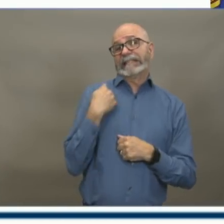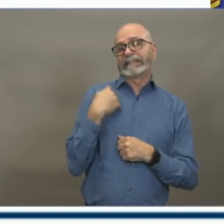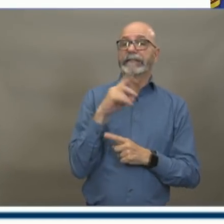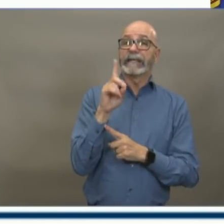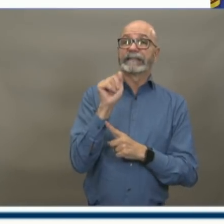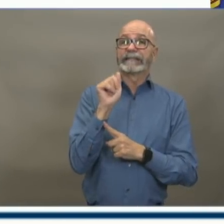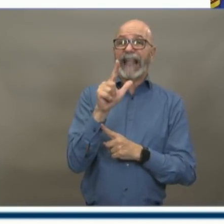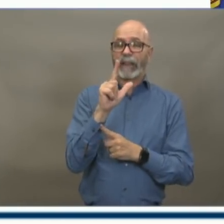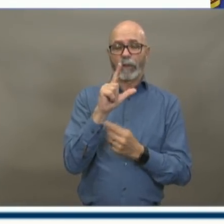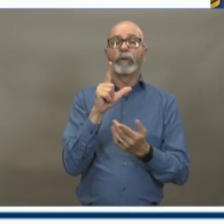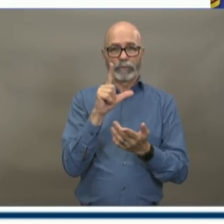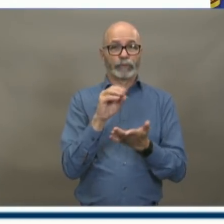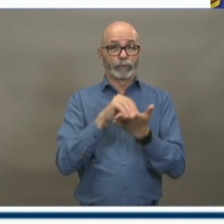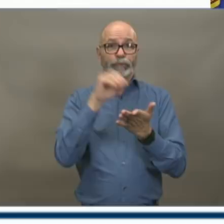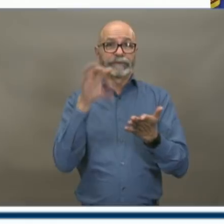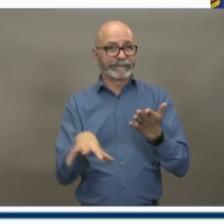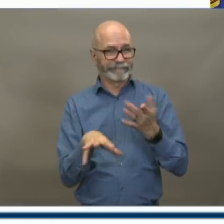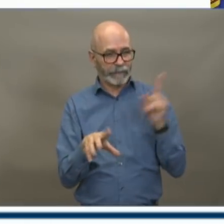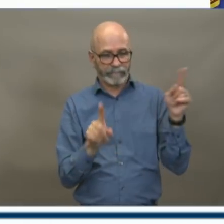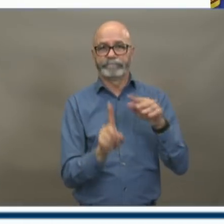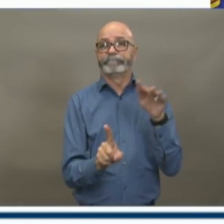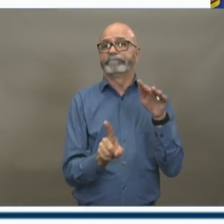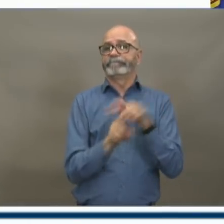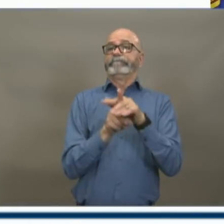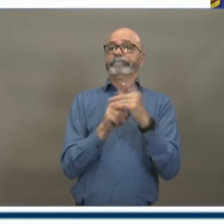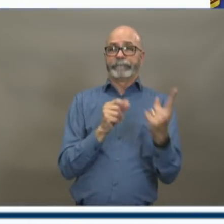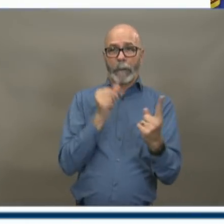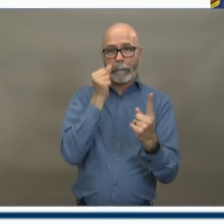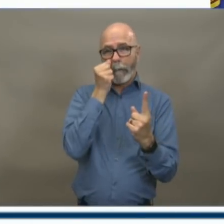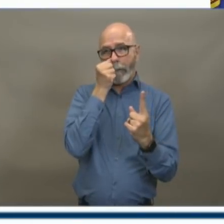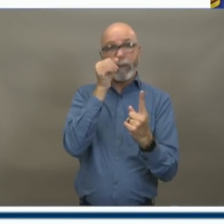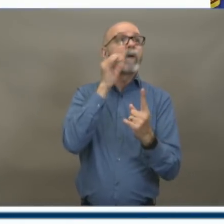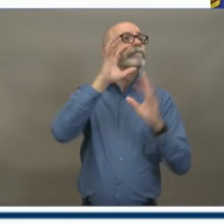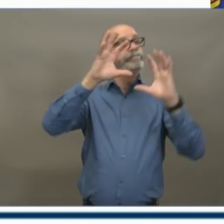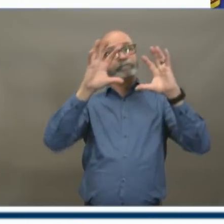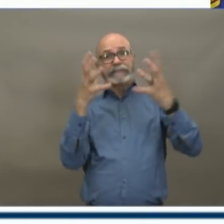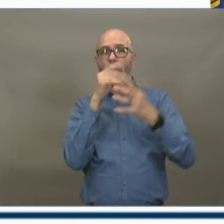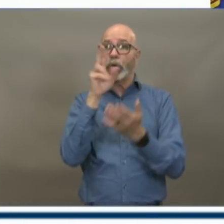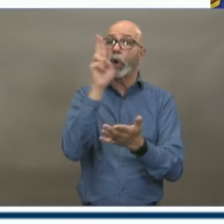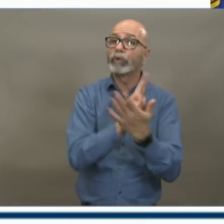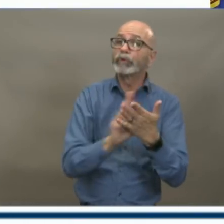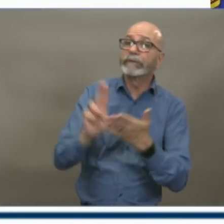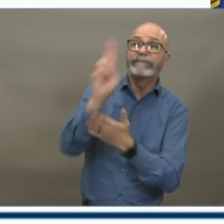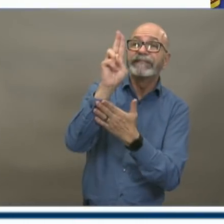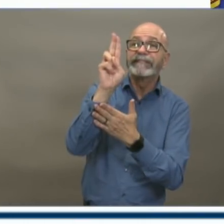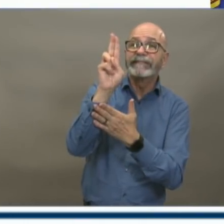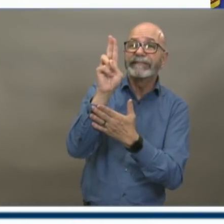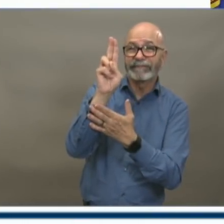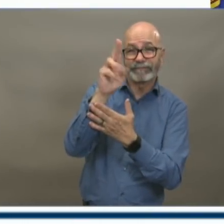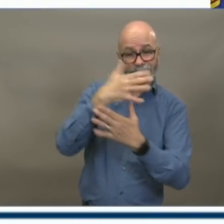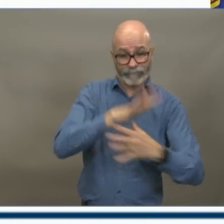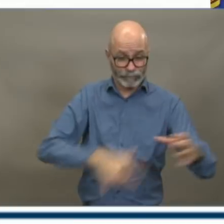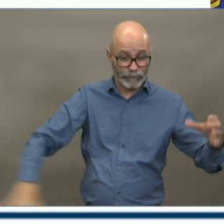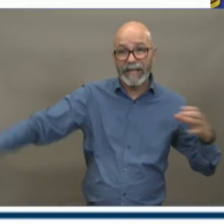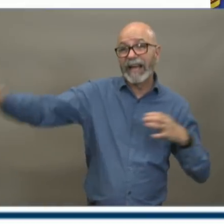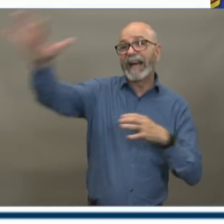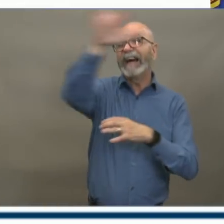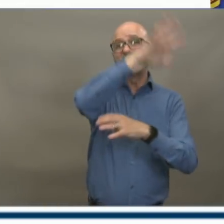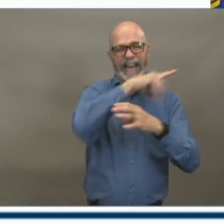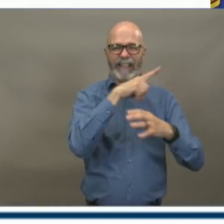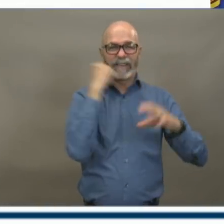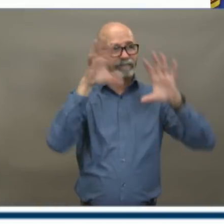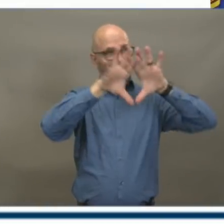cautious, we are encouraging post-secondary students who attend a campus on the Halifax Peninsula to get a COVID